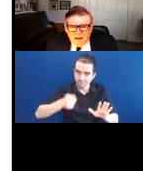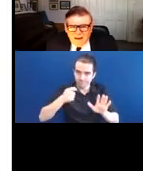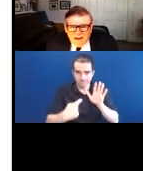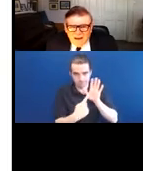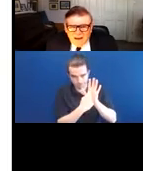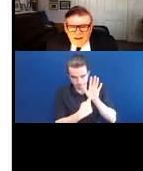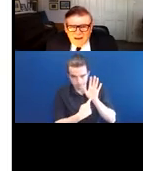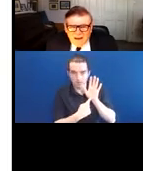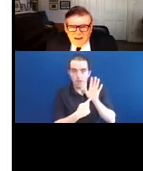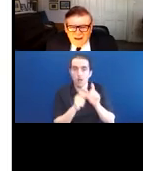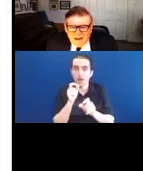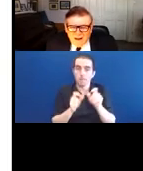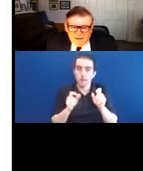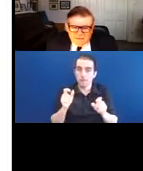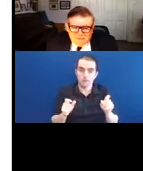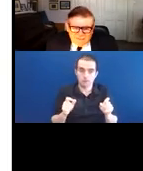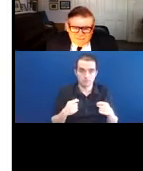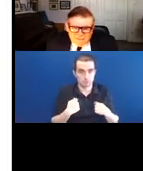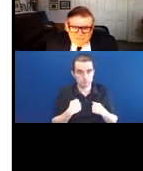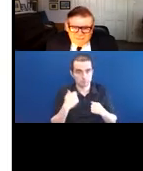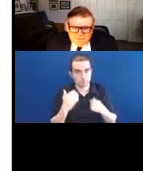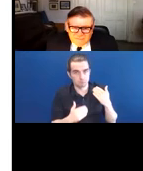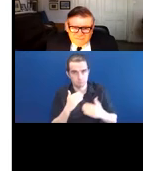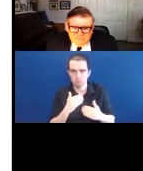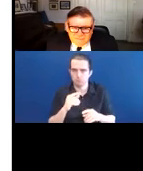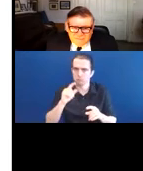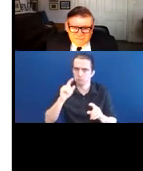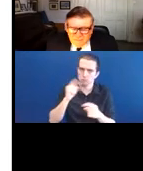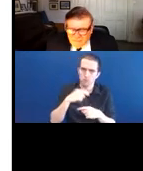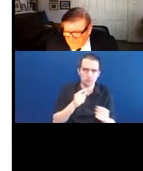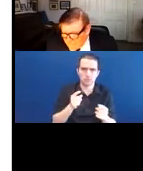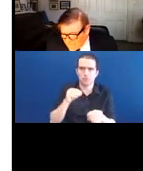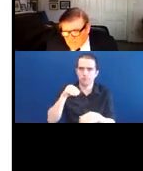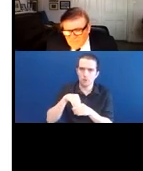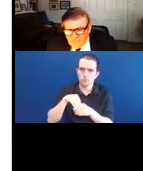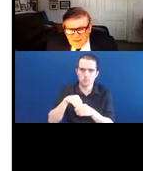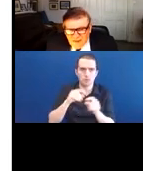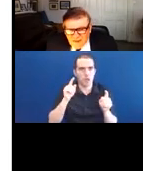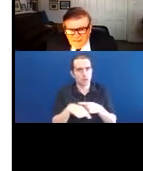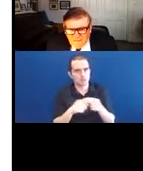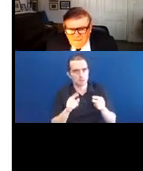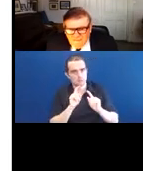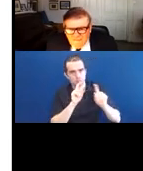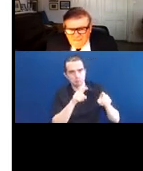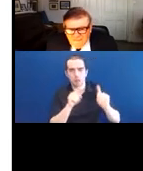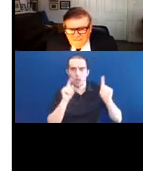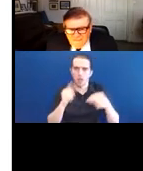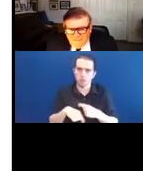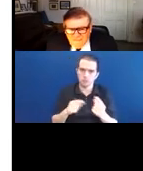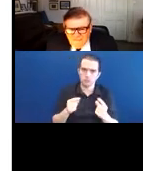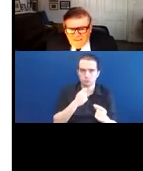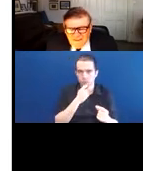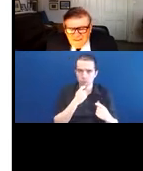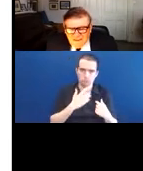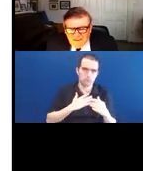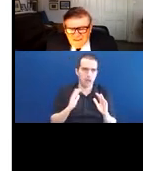sort of affects small and big decisions, and also across the board, affects the enjoyment of all other